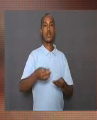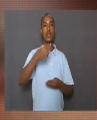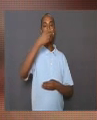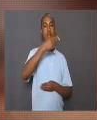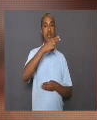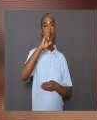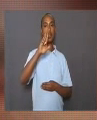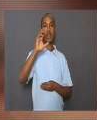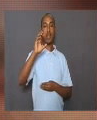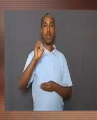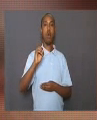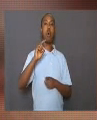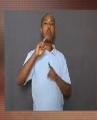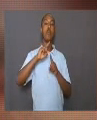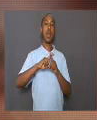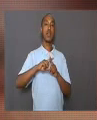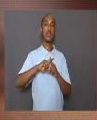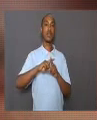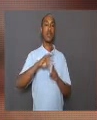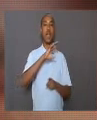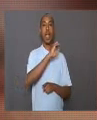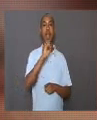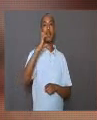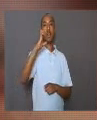hydronium and chloride ion.